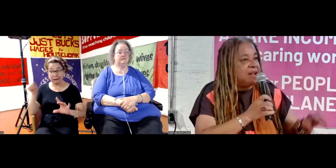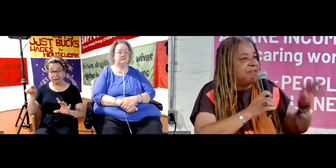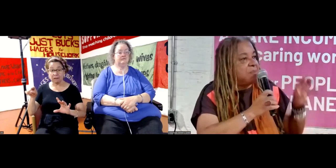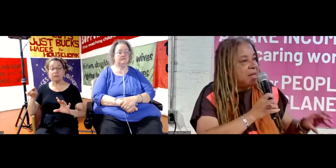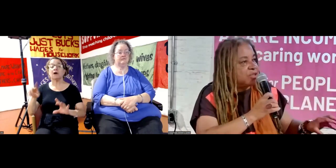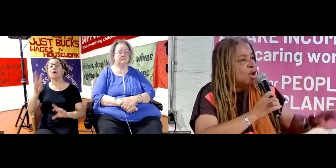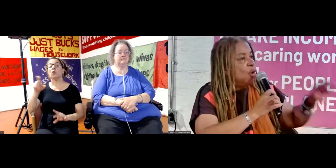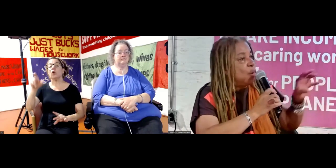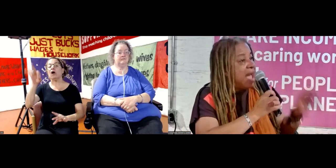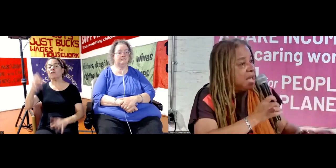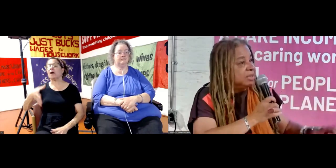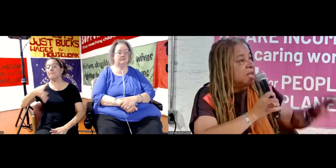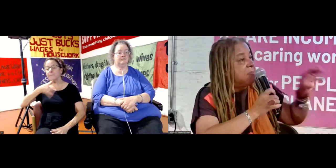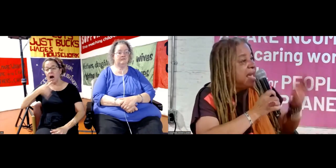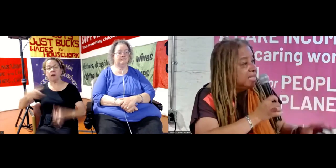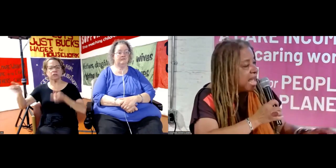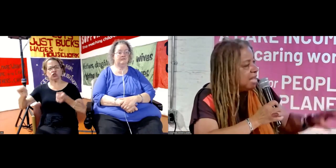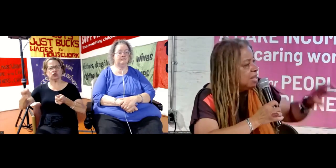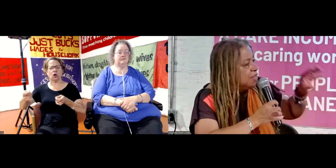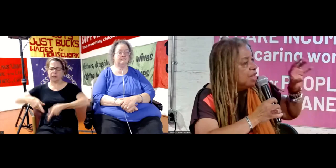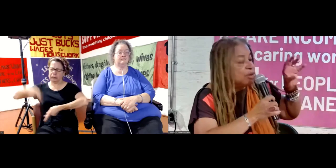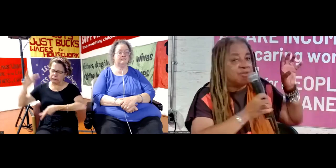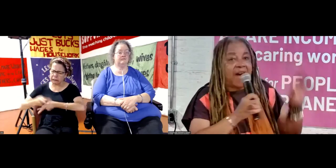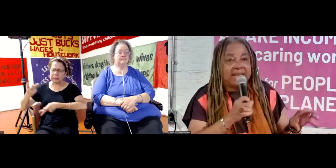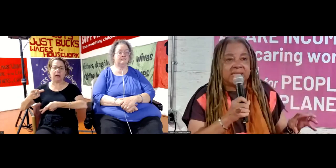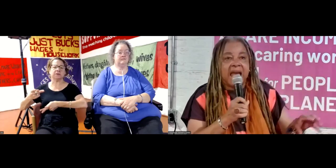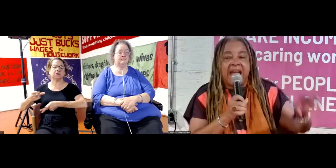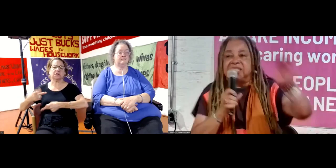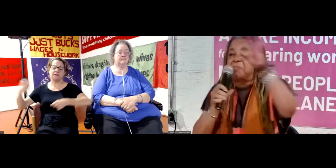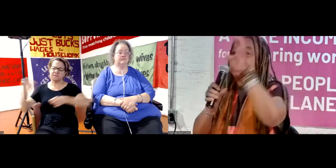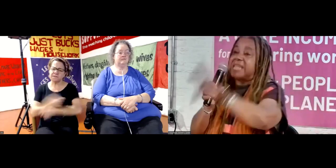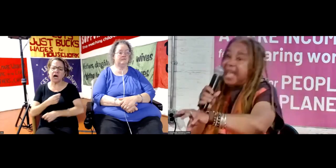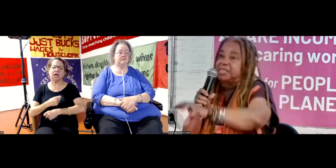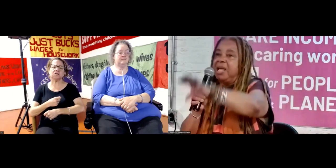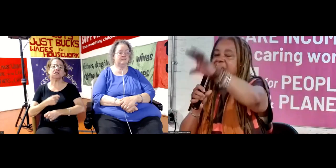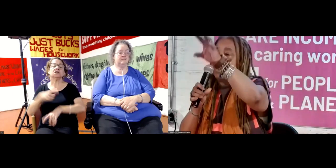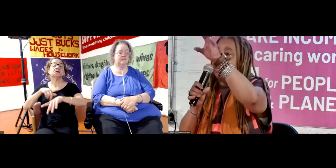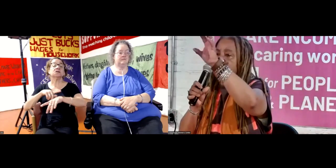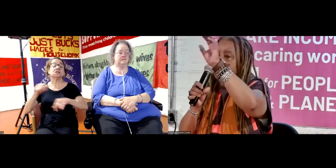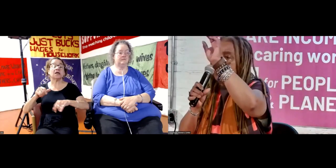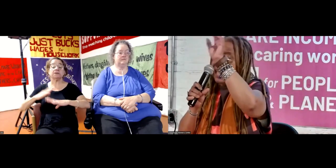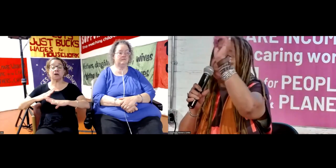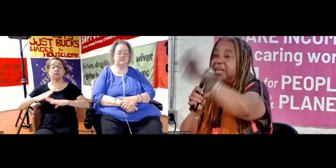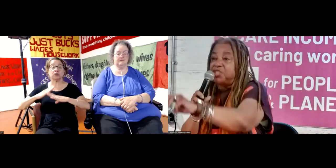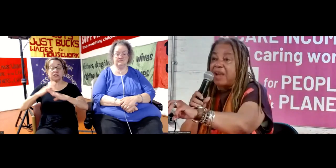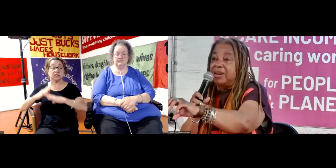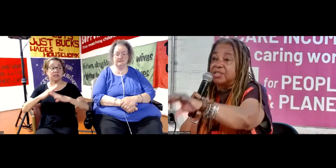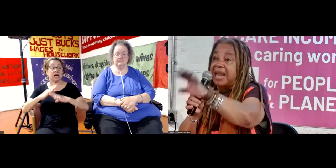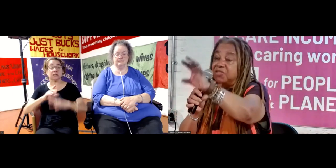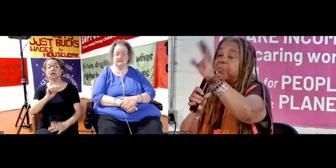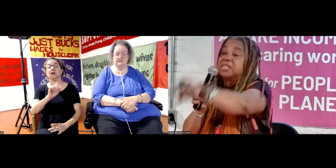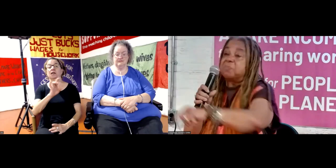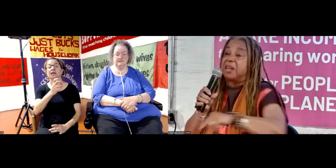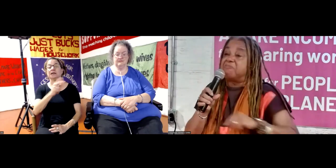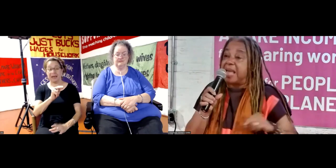those welfare mothers who were able to maintain those fights and to protect the administrators,